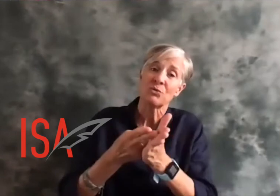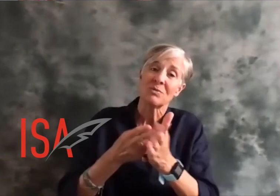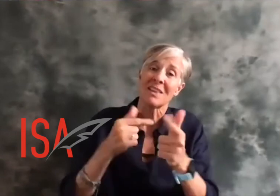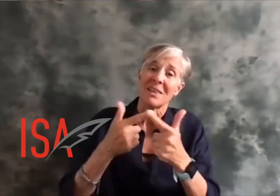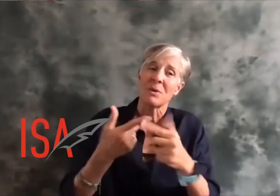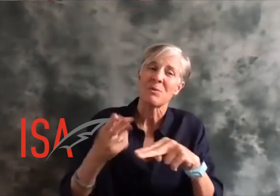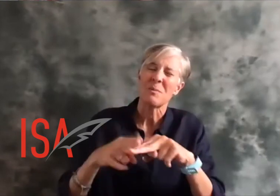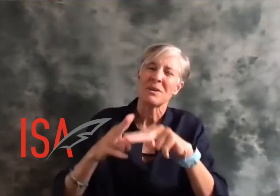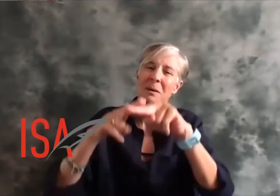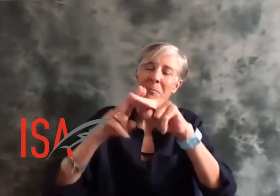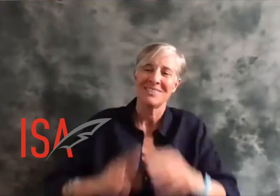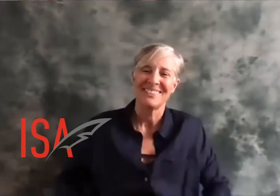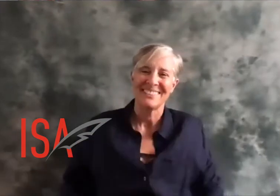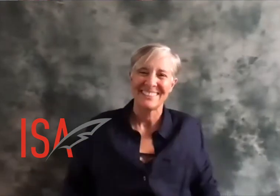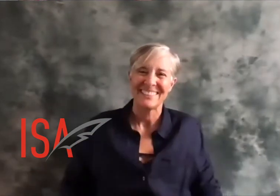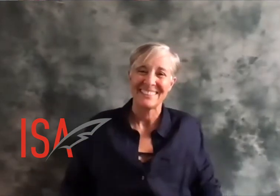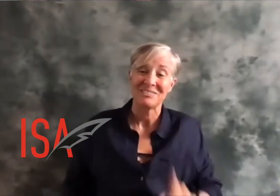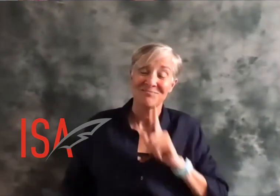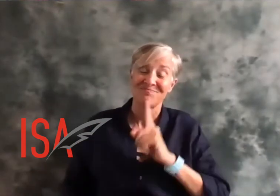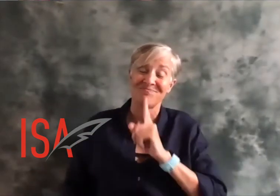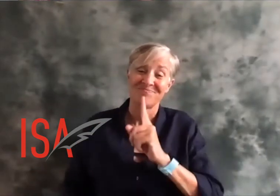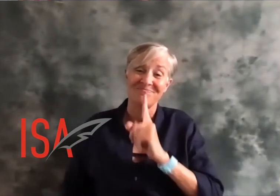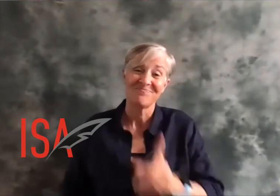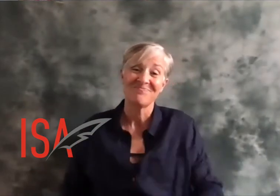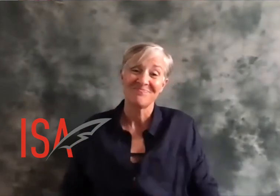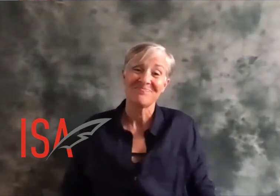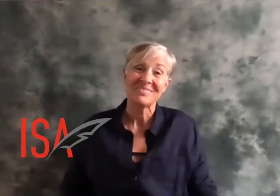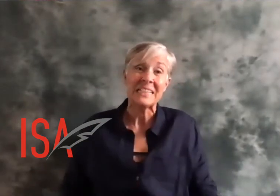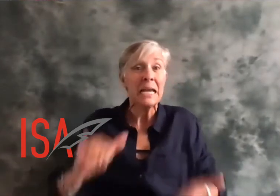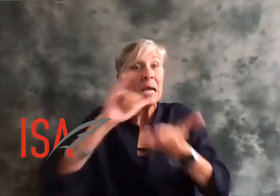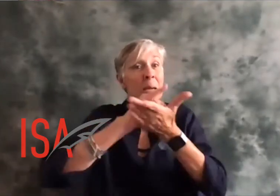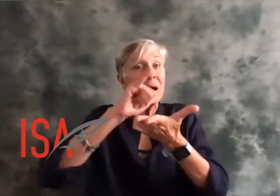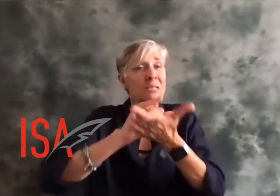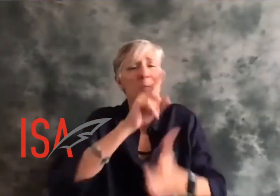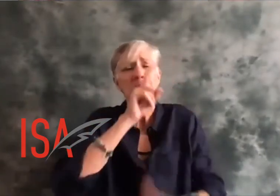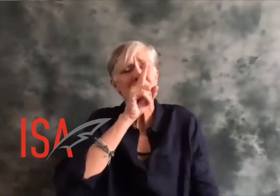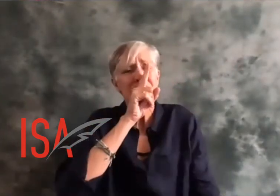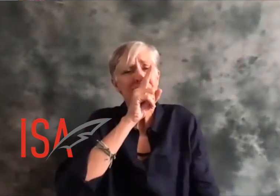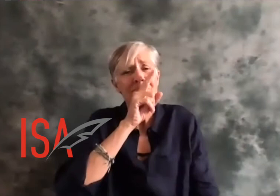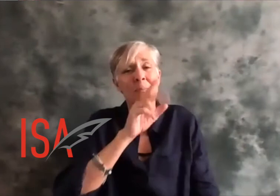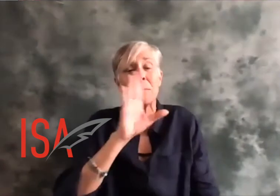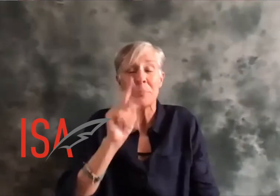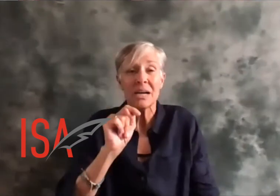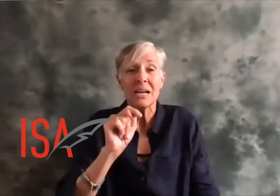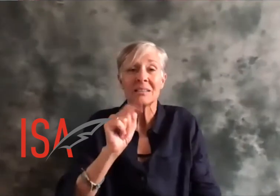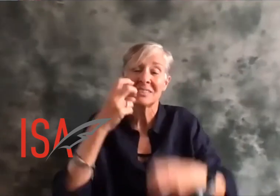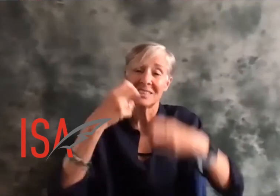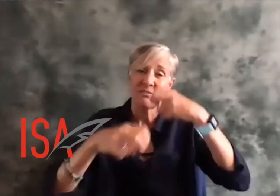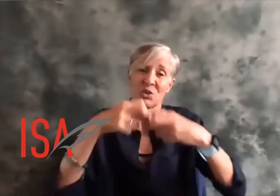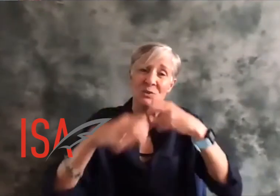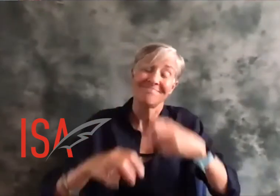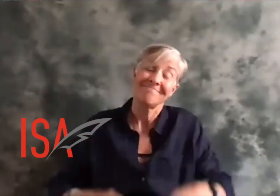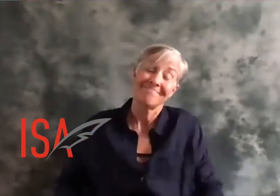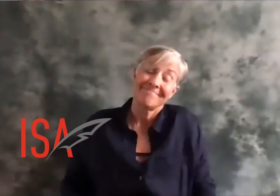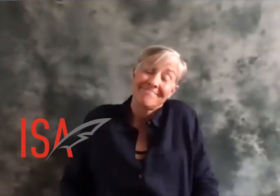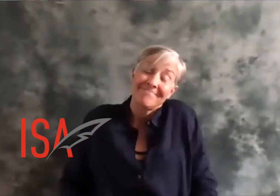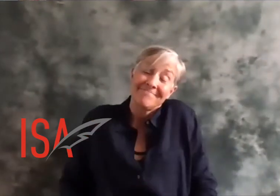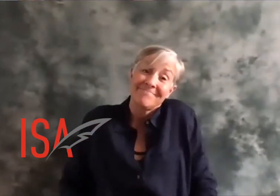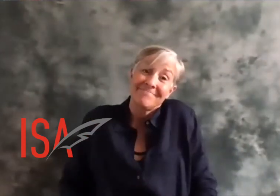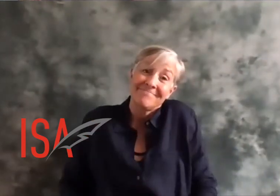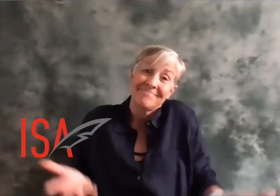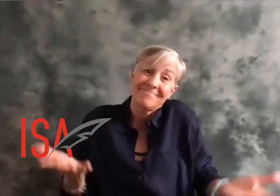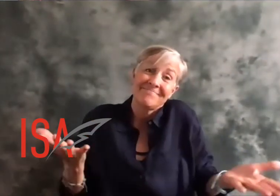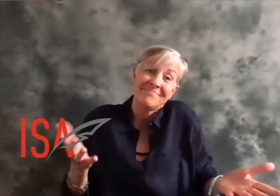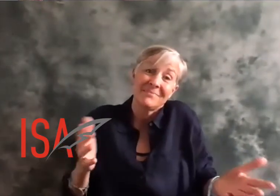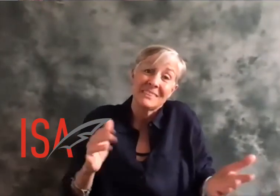up from there. That's the truth. Right. It's not impossible. It's just, this is it can be difficult, but it's not out of reach